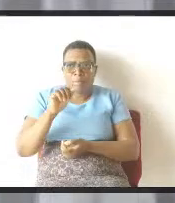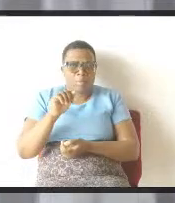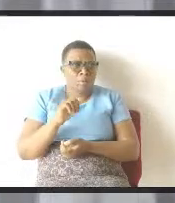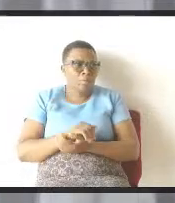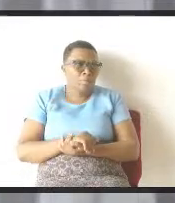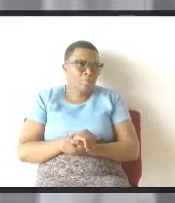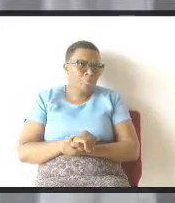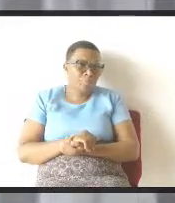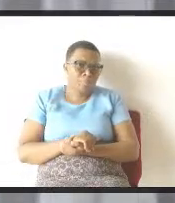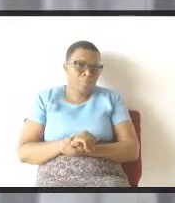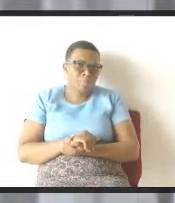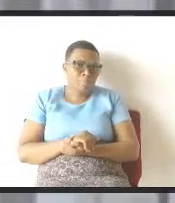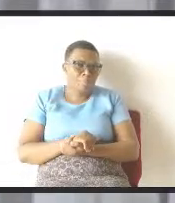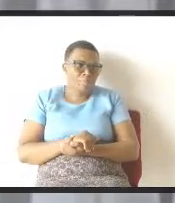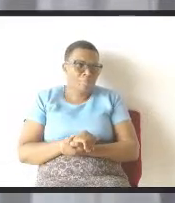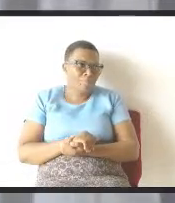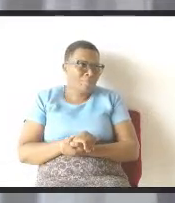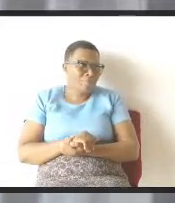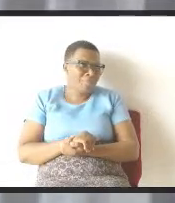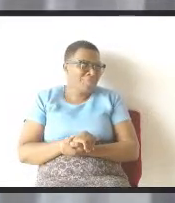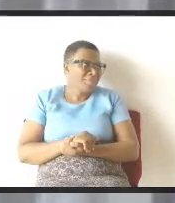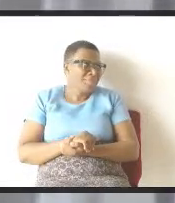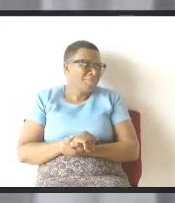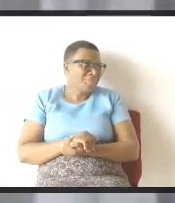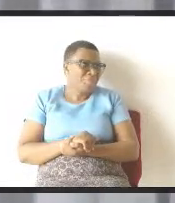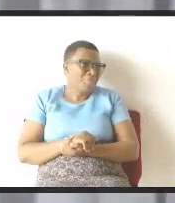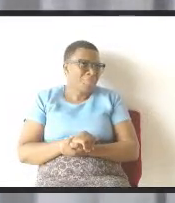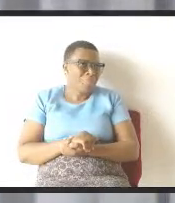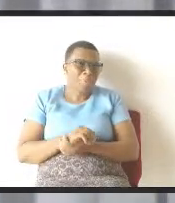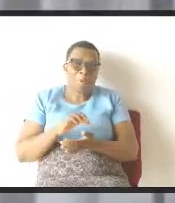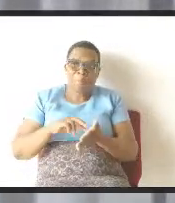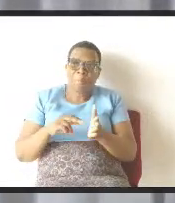agonizomai, meaning agony,